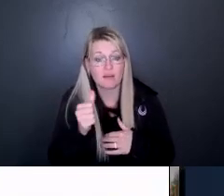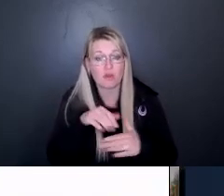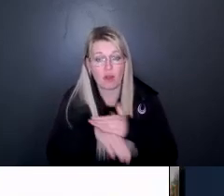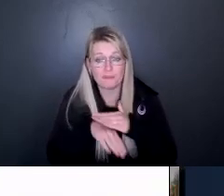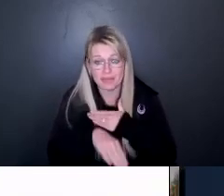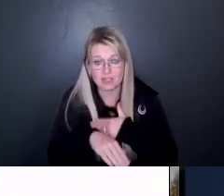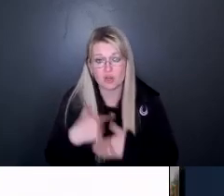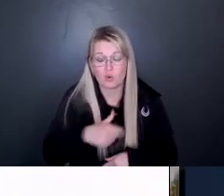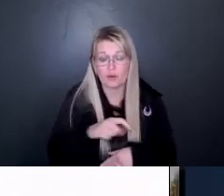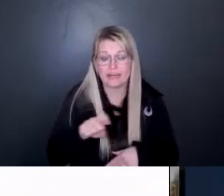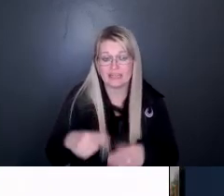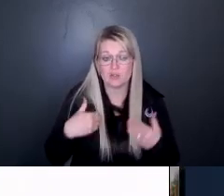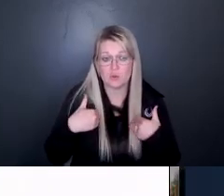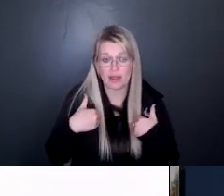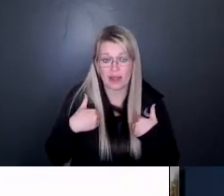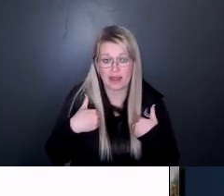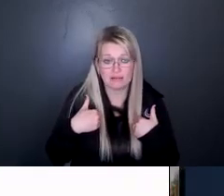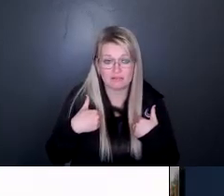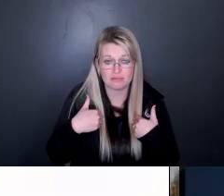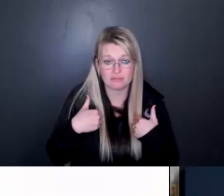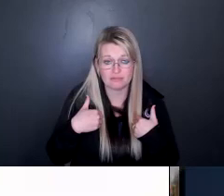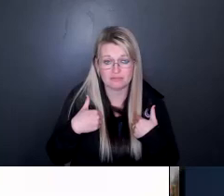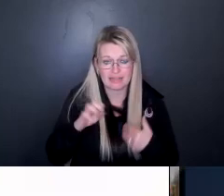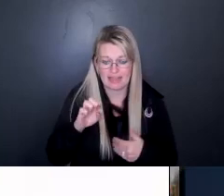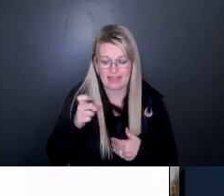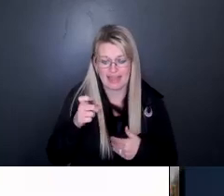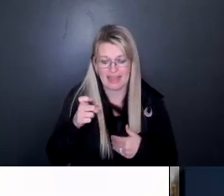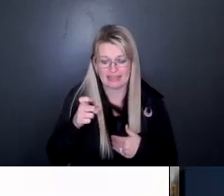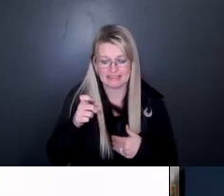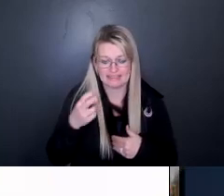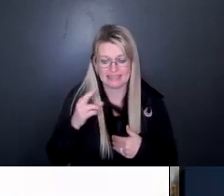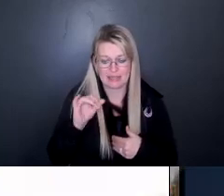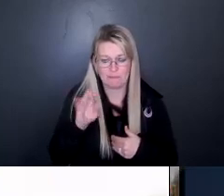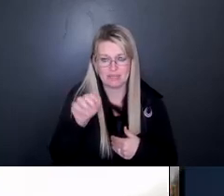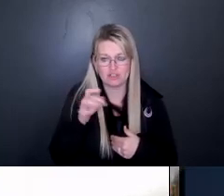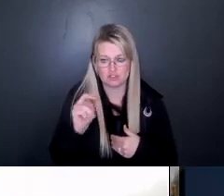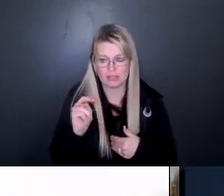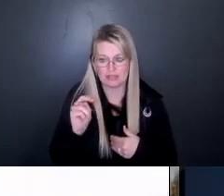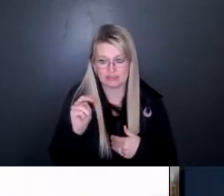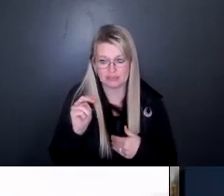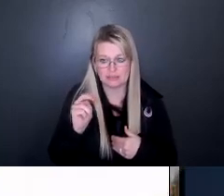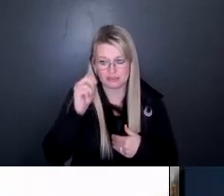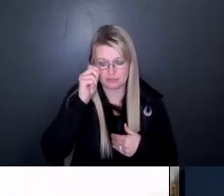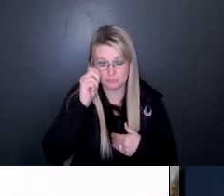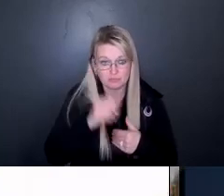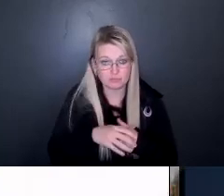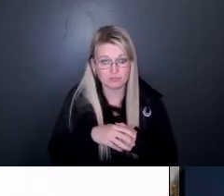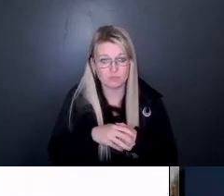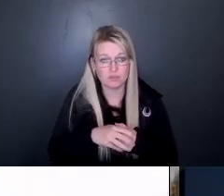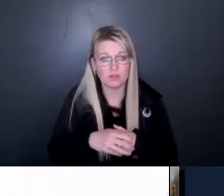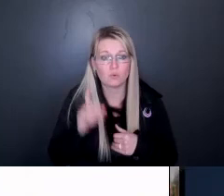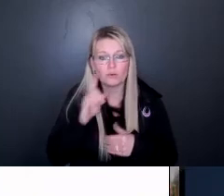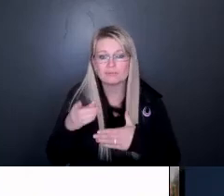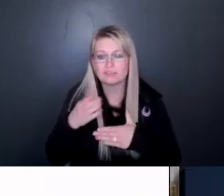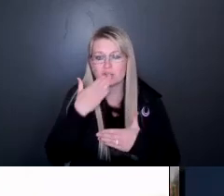we need to hold exhibitions. These exhibitions, they can be platforms for sharing